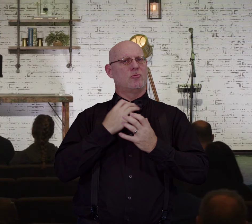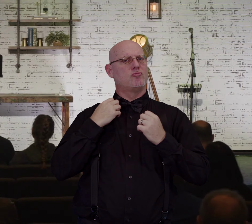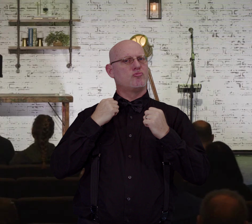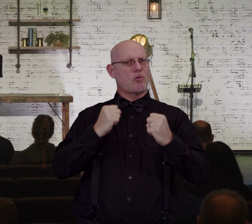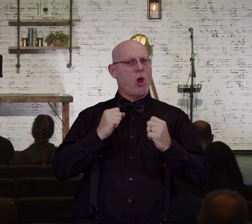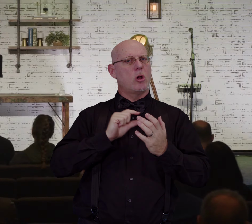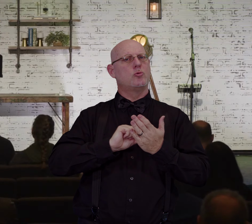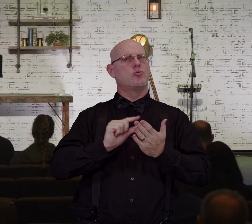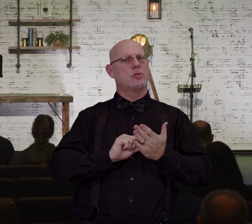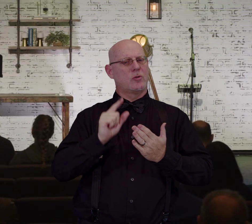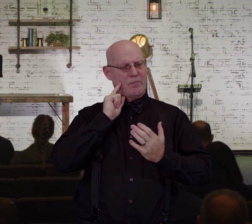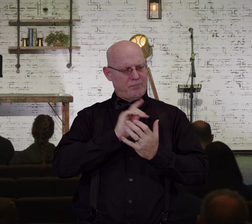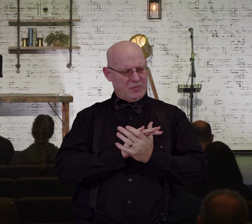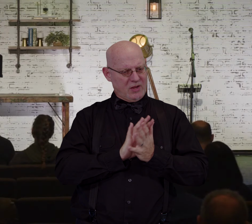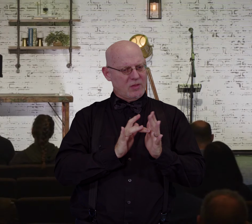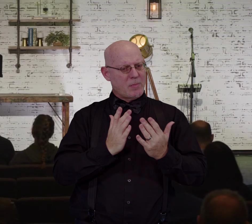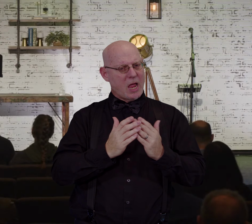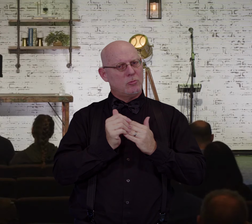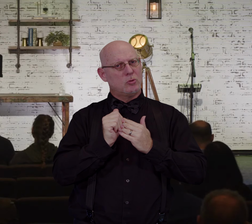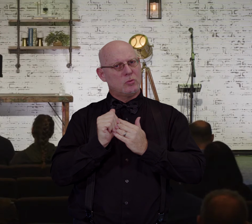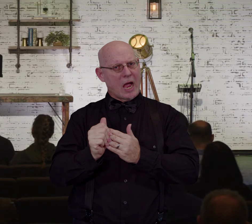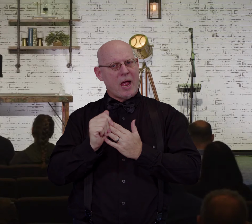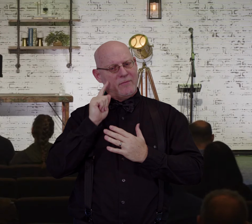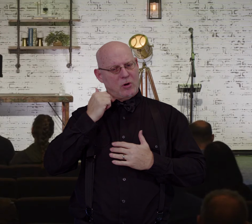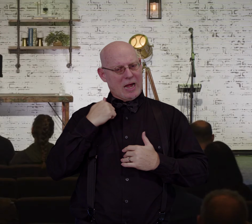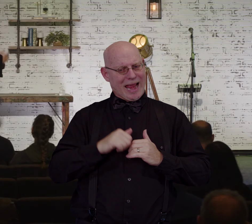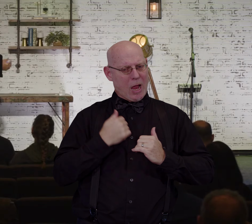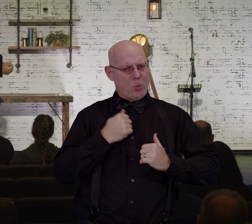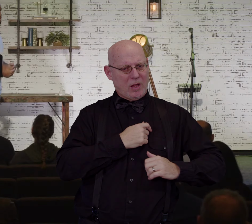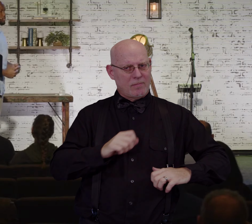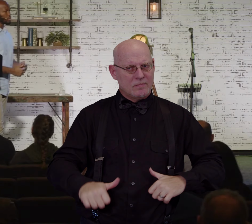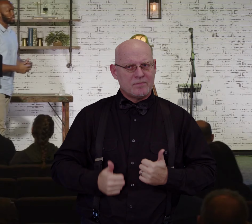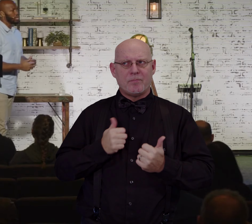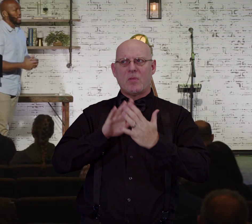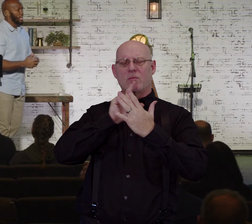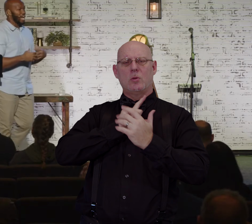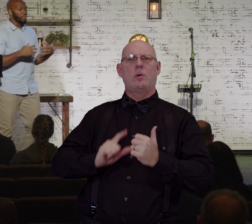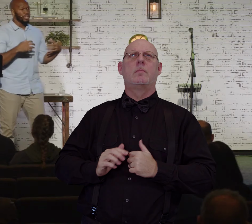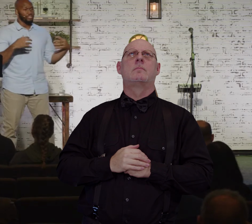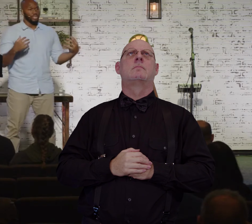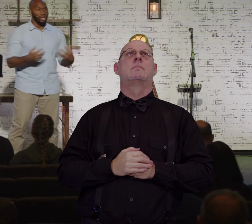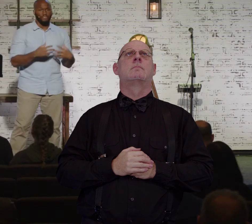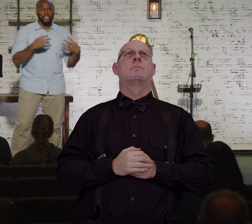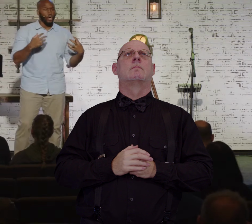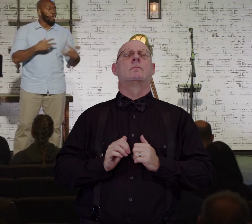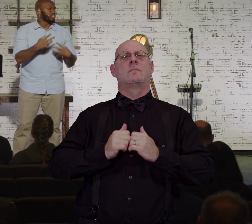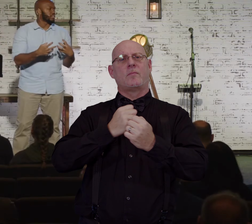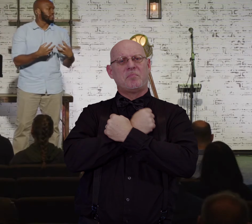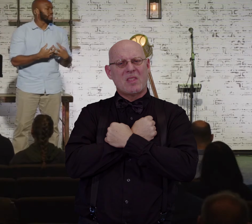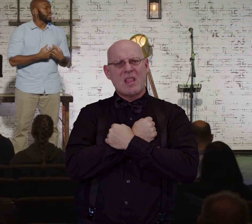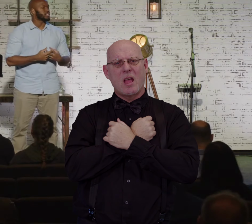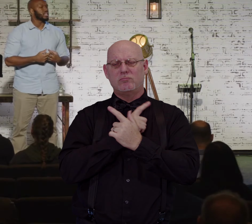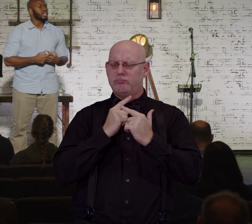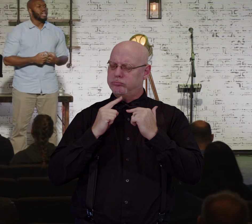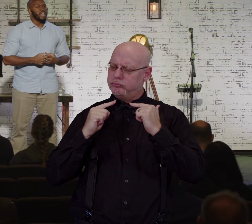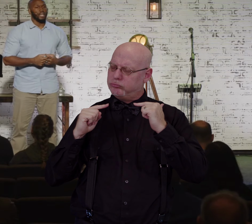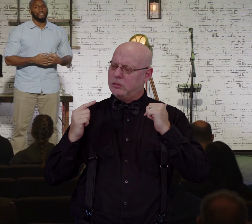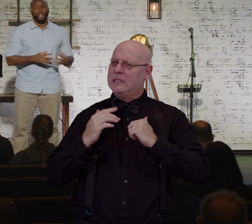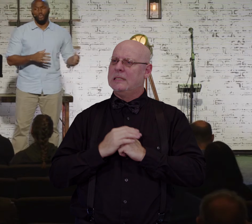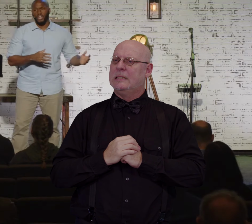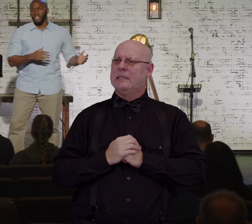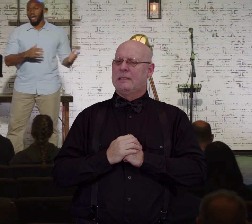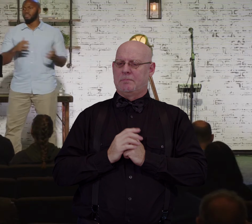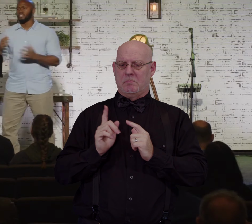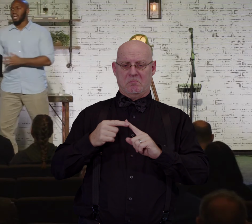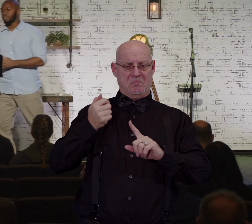strongly in the scriptures. We believe that the scriptures are our guide to how we are to live before the Lord and how we are to love and all these different things. And